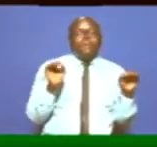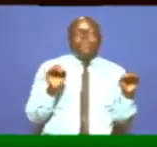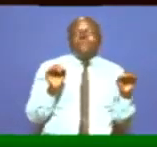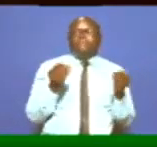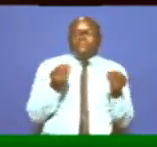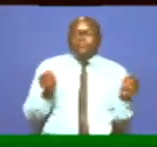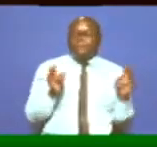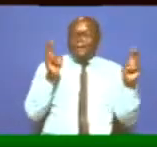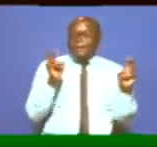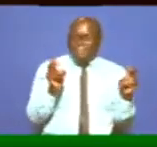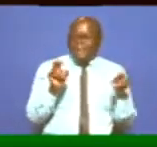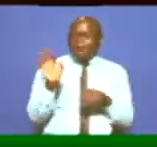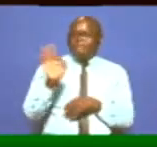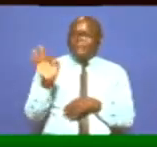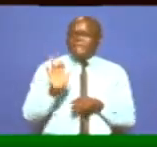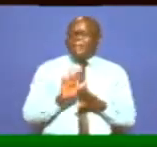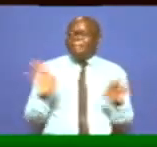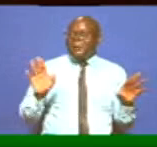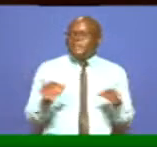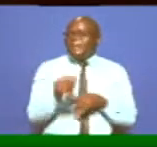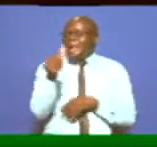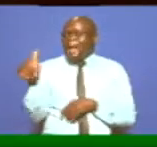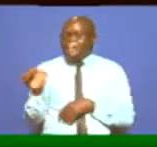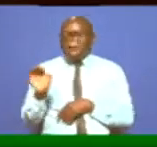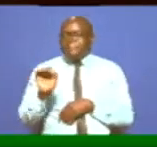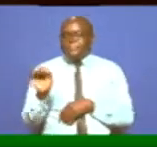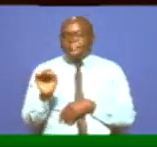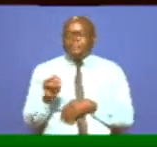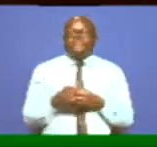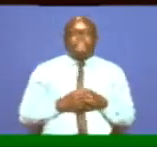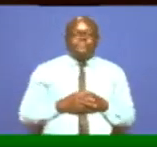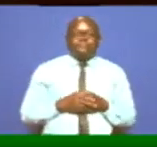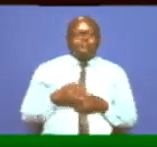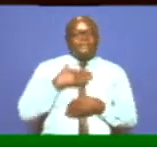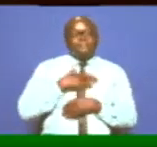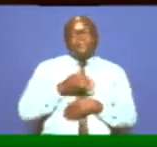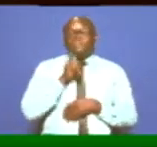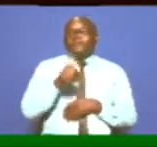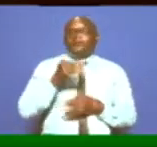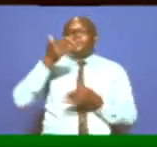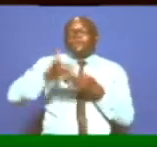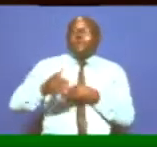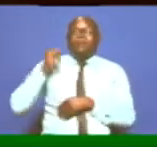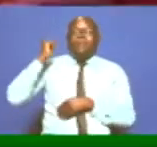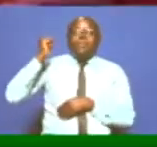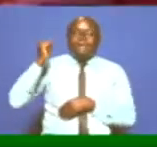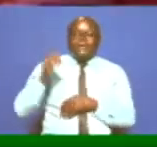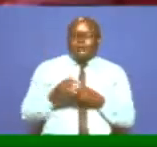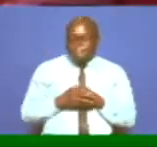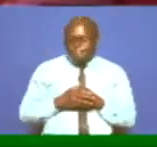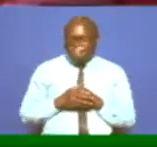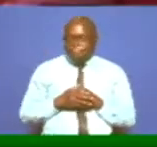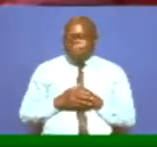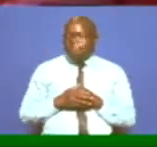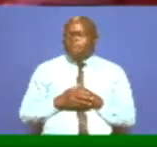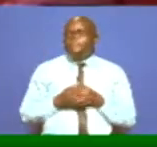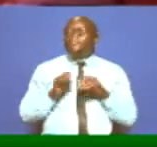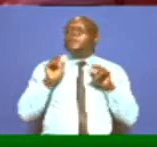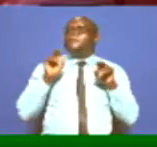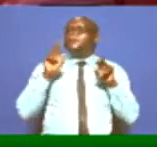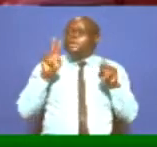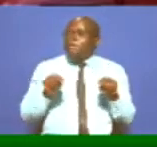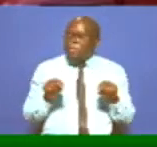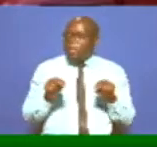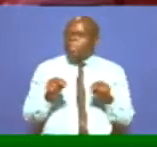matter of fertilizer. Let's not digress, please. Let's not politicize. No fertilizer, no reduction of prices